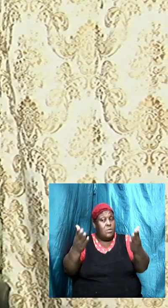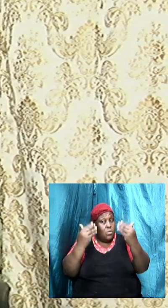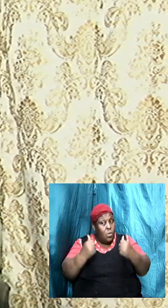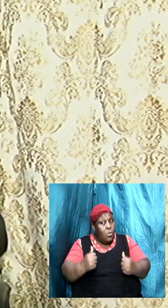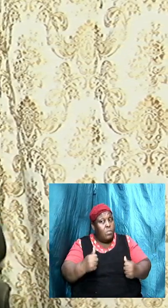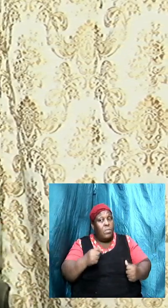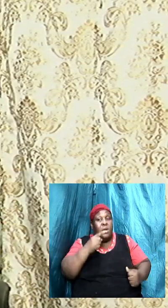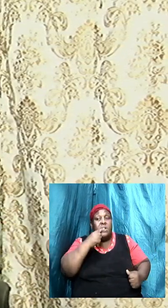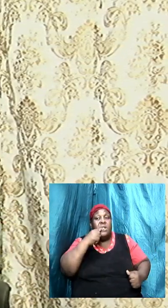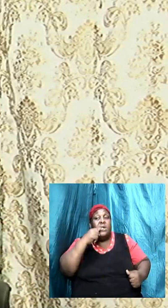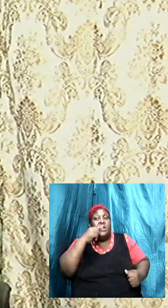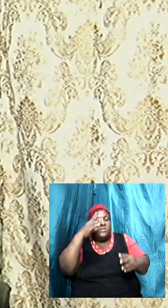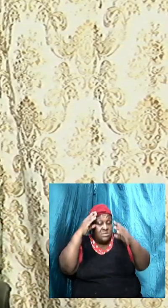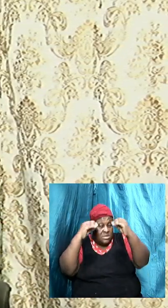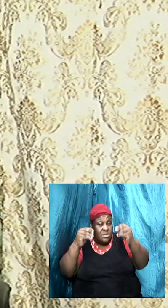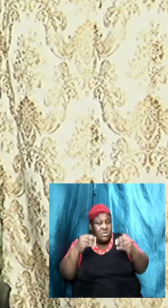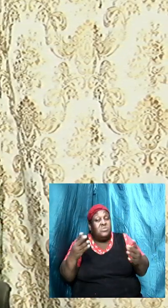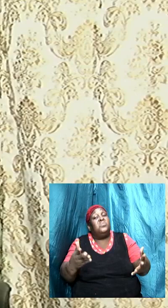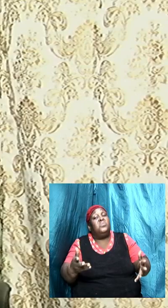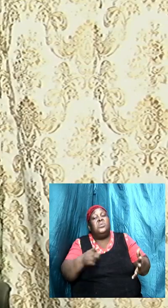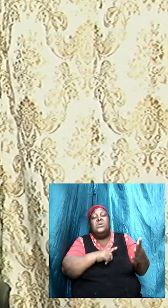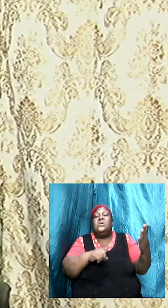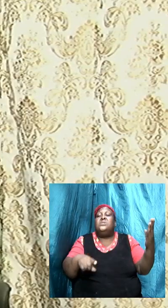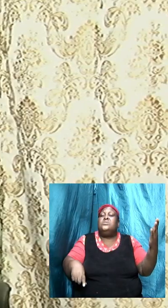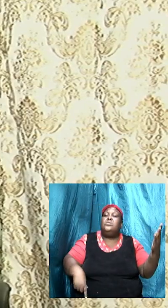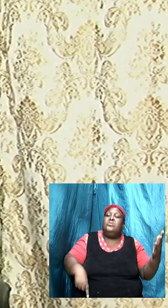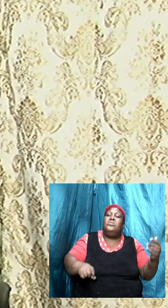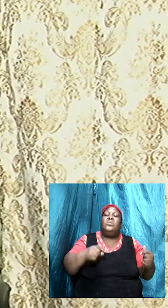gave him with what the other apostles had.